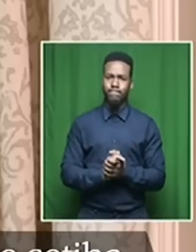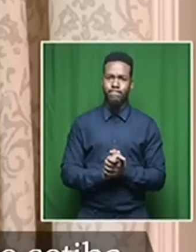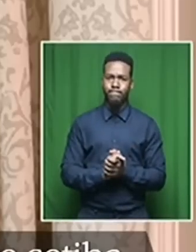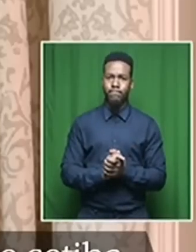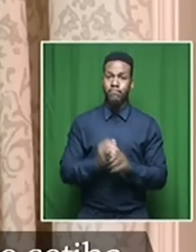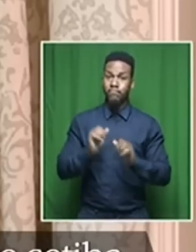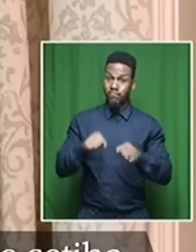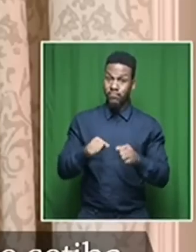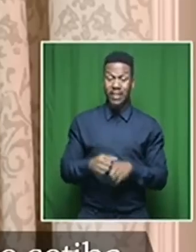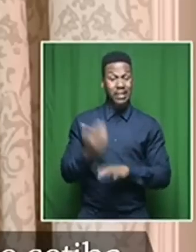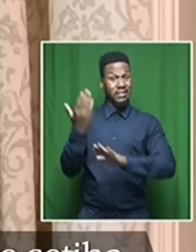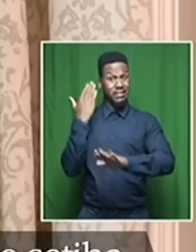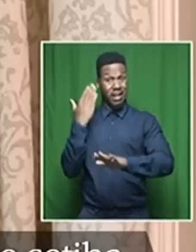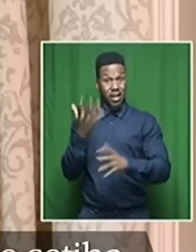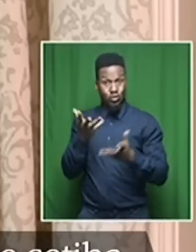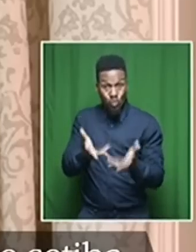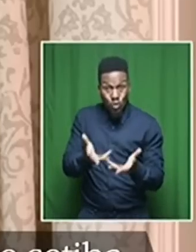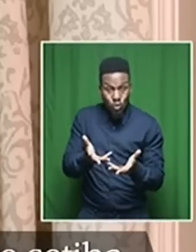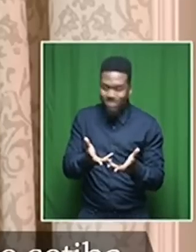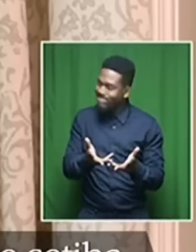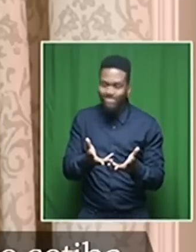was not the case 30 years ago.